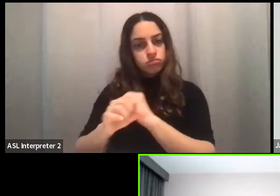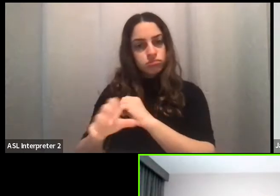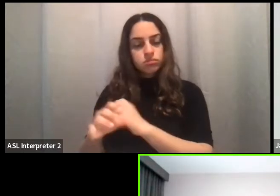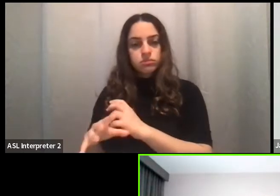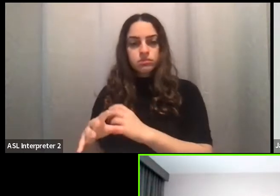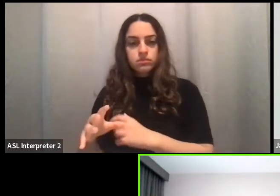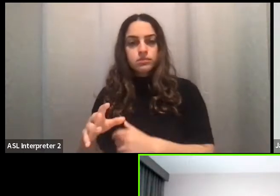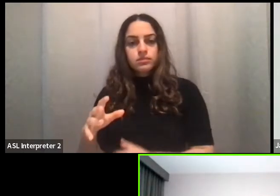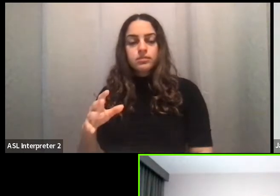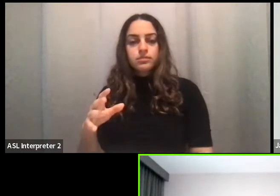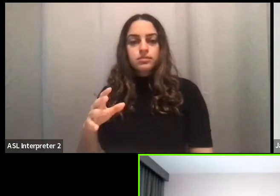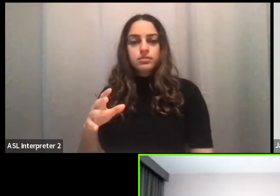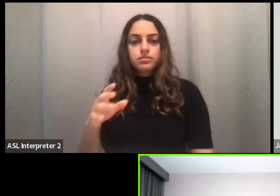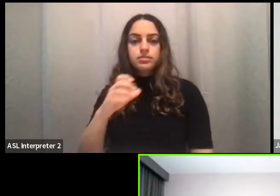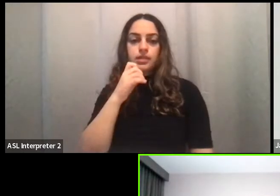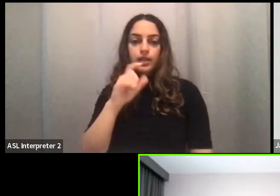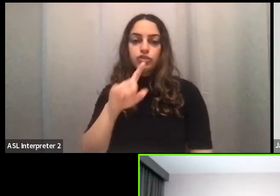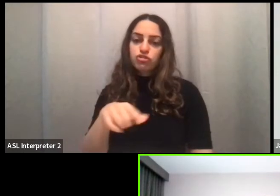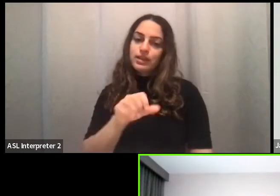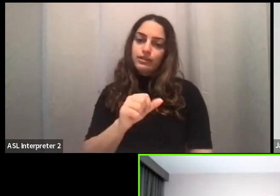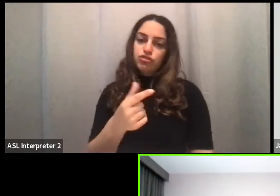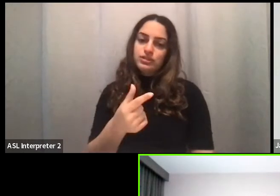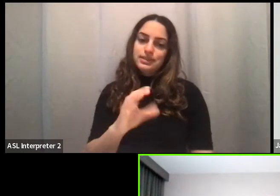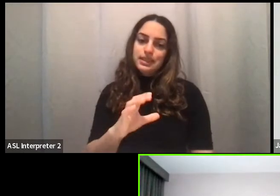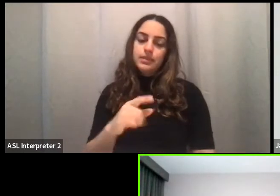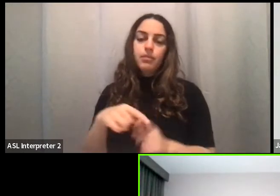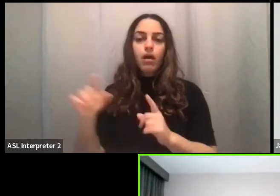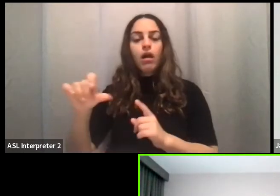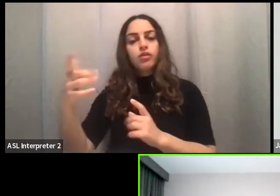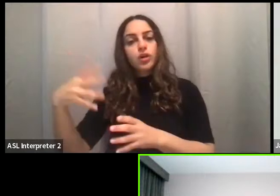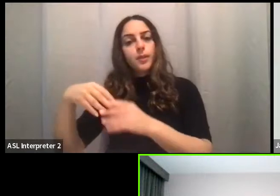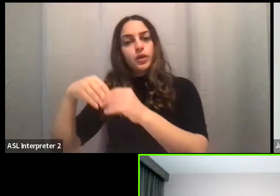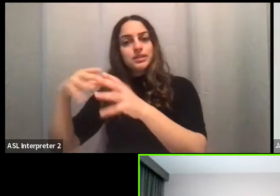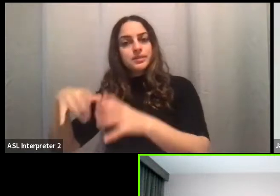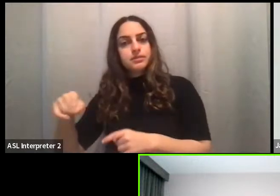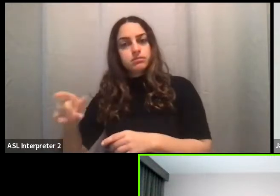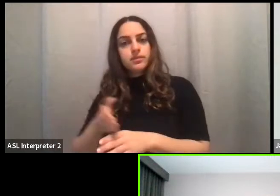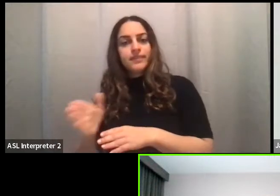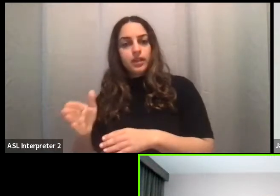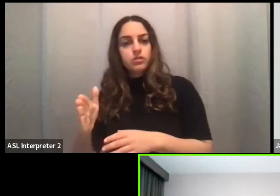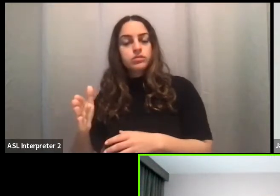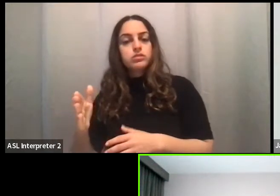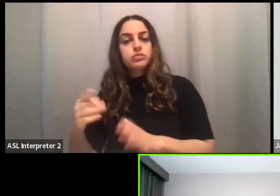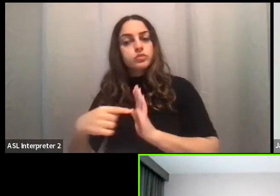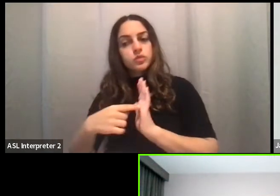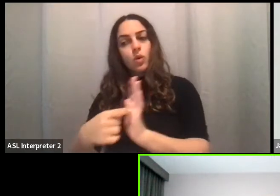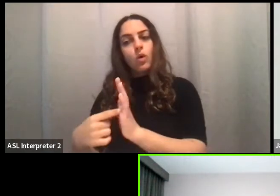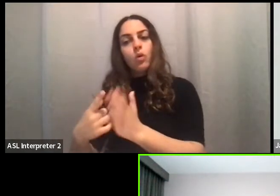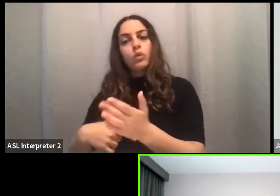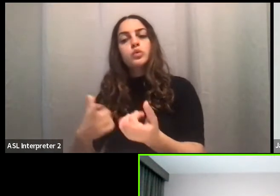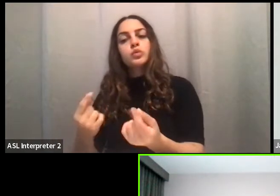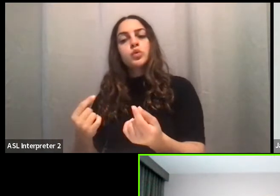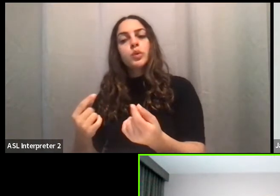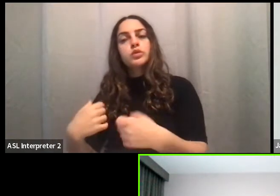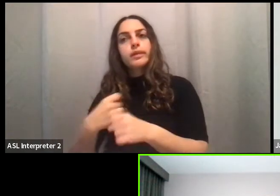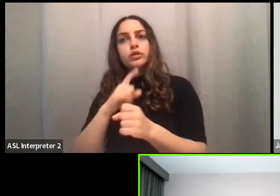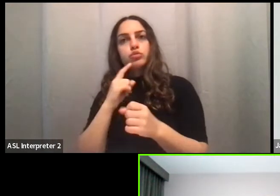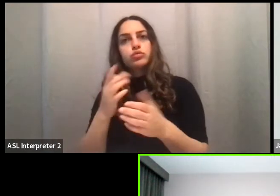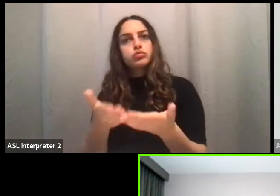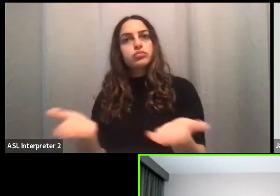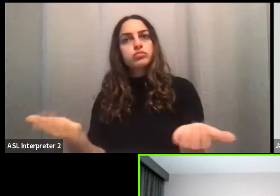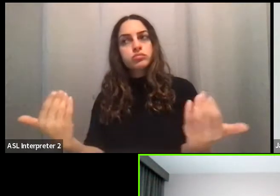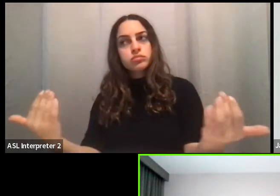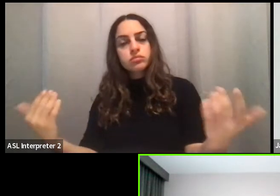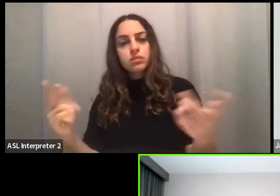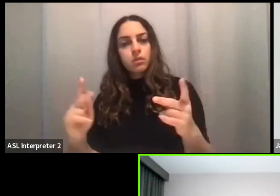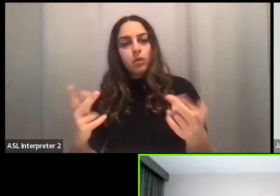not just agc but other participants in the industry are taking to open the doors wide or encourage people to come